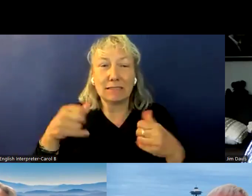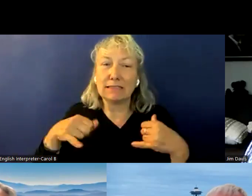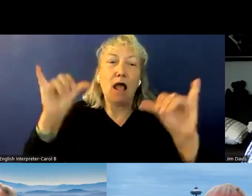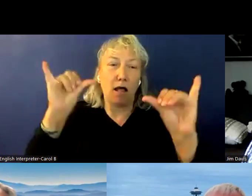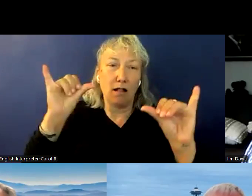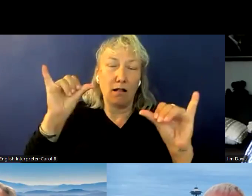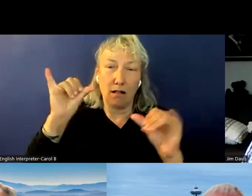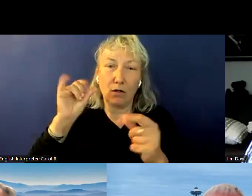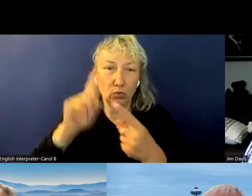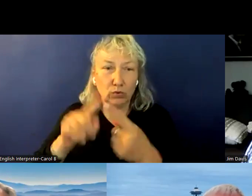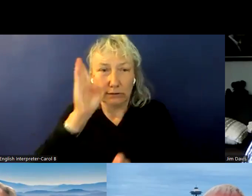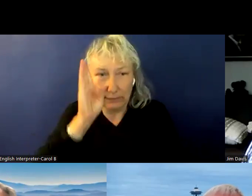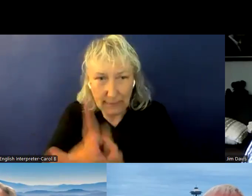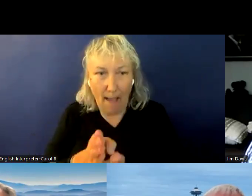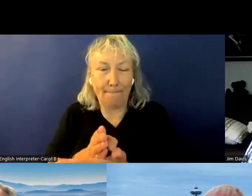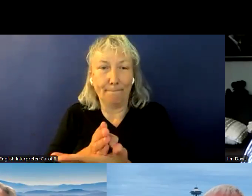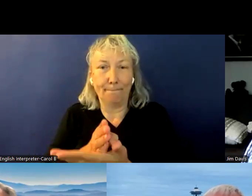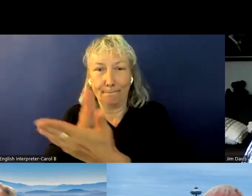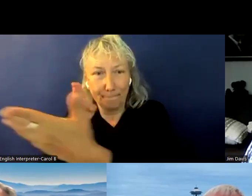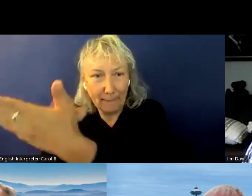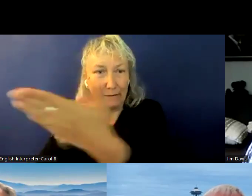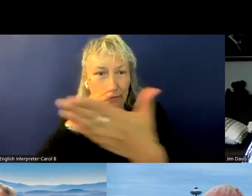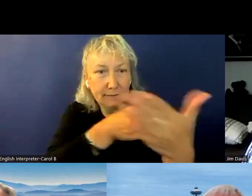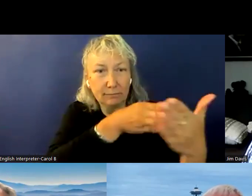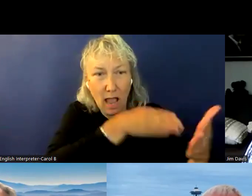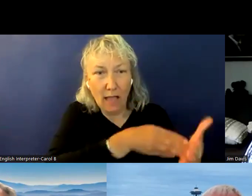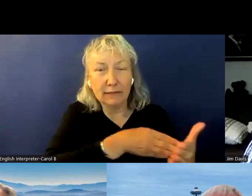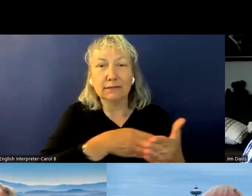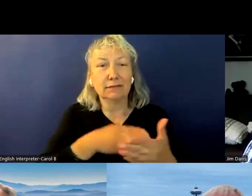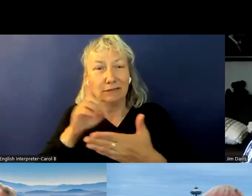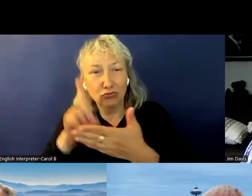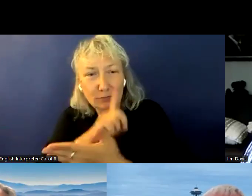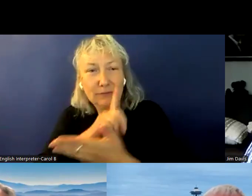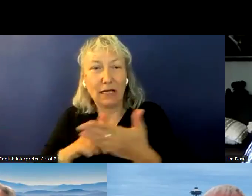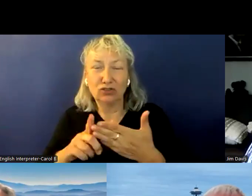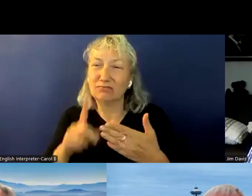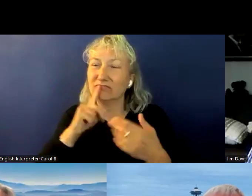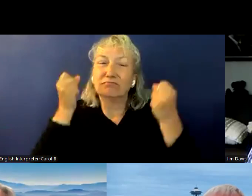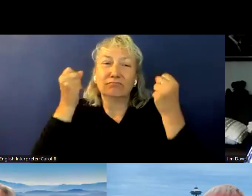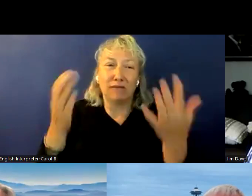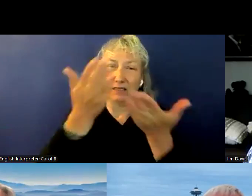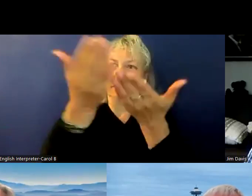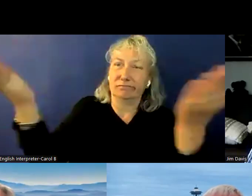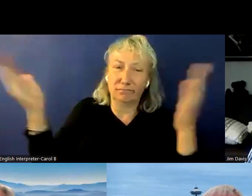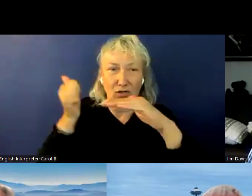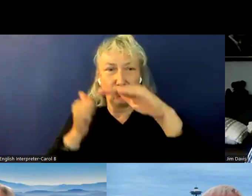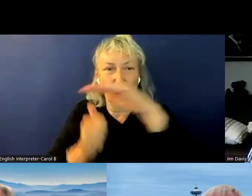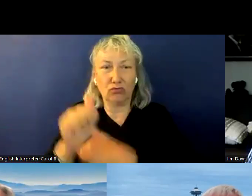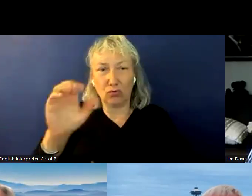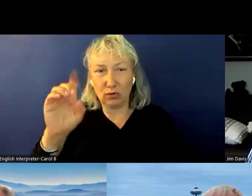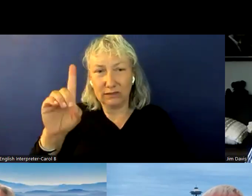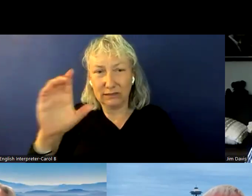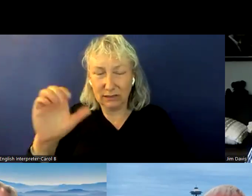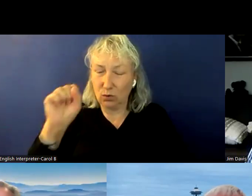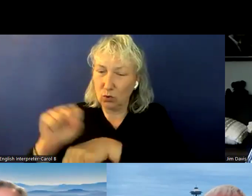against bias and discrimination. And we have a lot of great people doing that with the Oregon Disabilities Commission, and certainly the